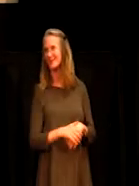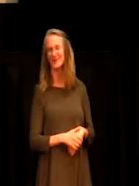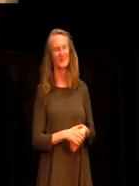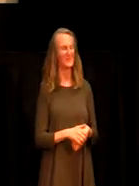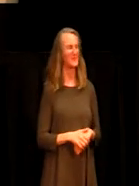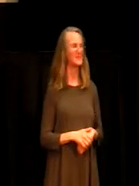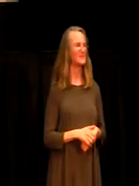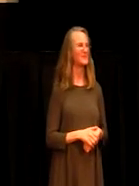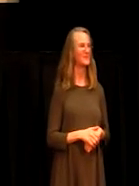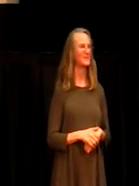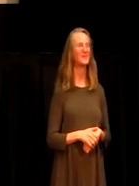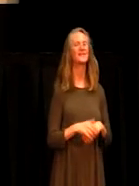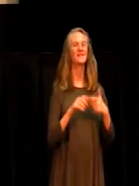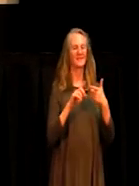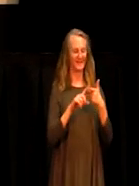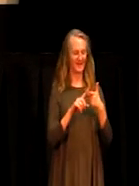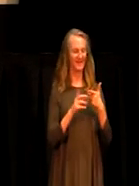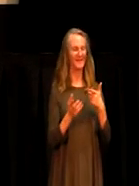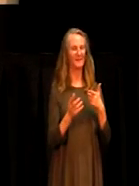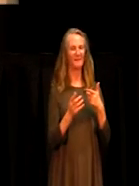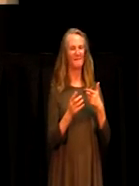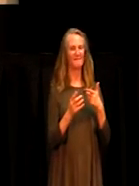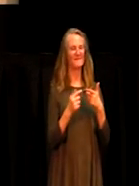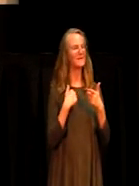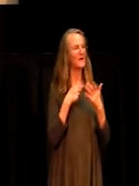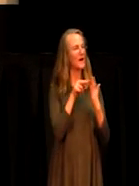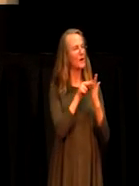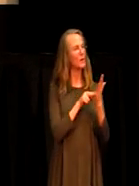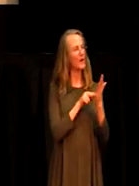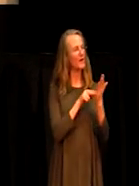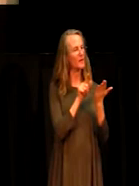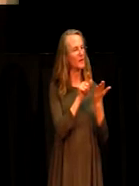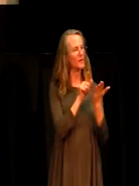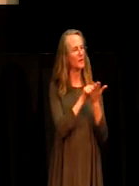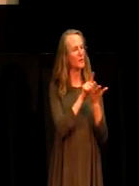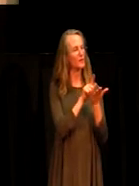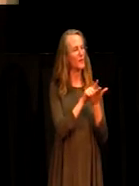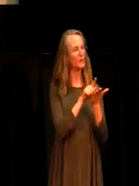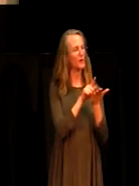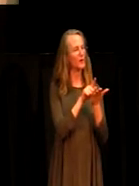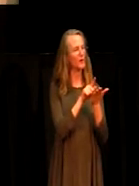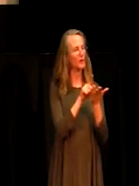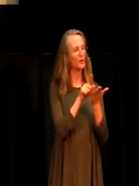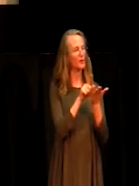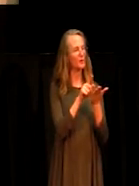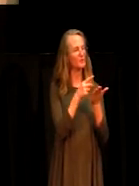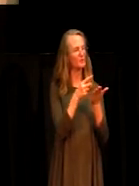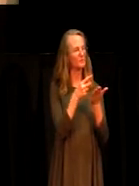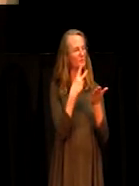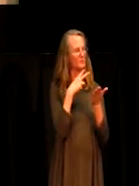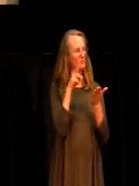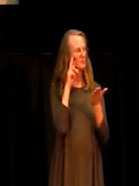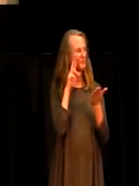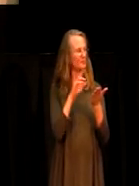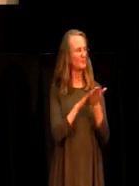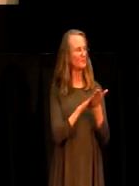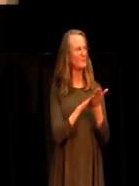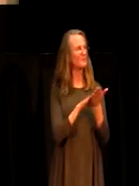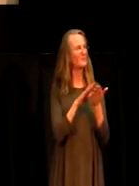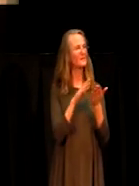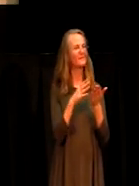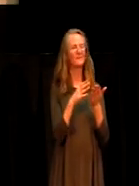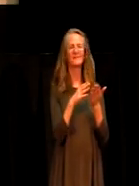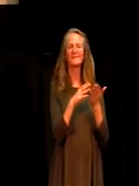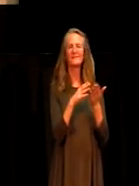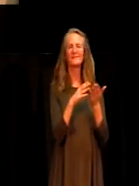very much. And then I saw in the paper, kind of in the newspaper the other day, that there